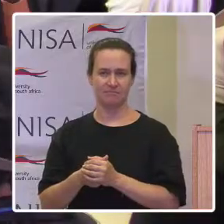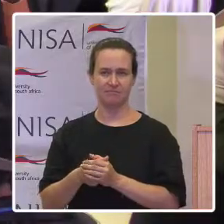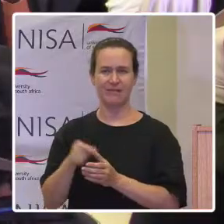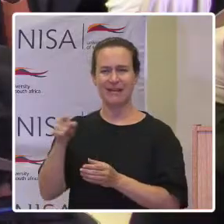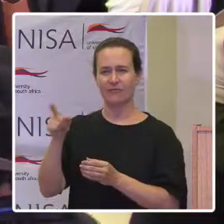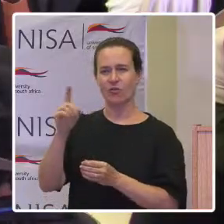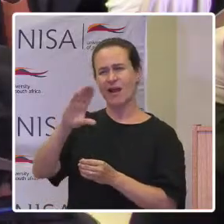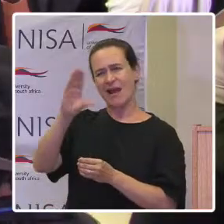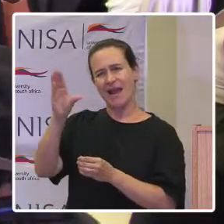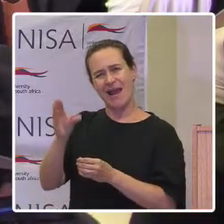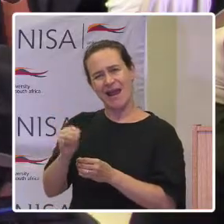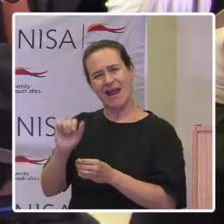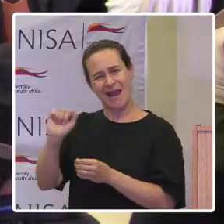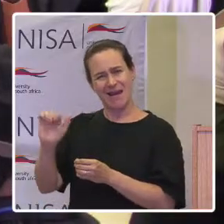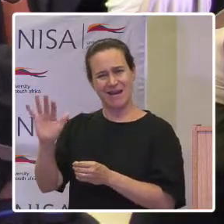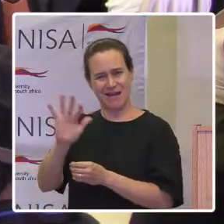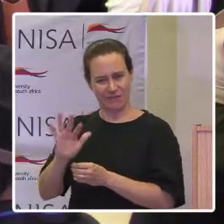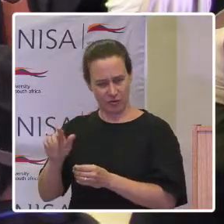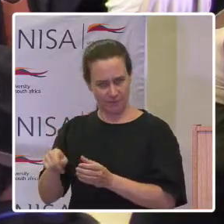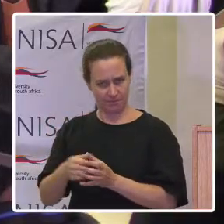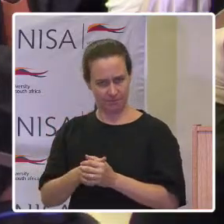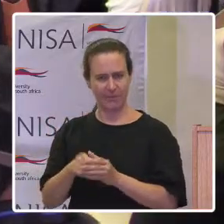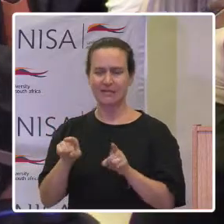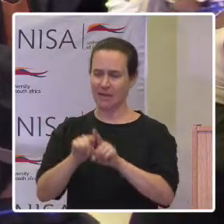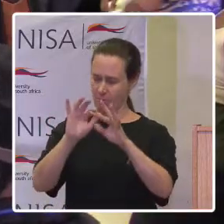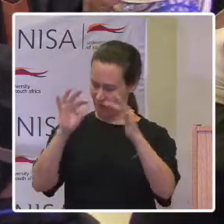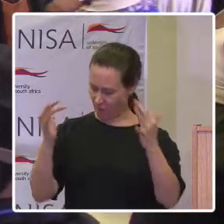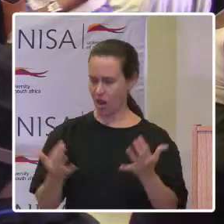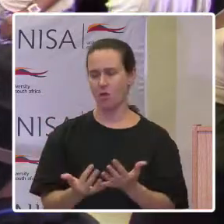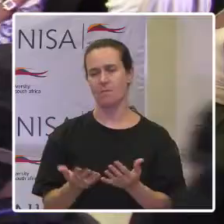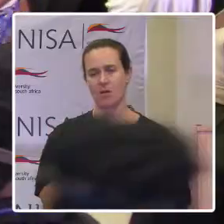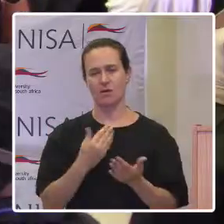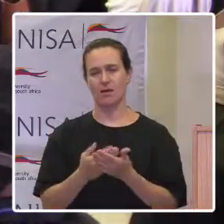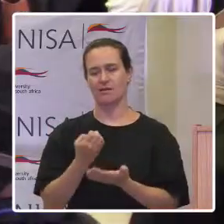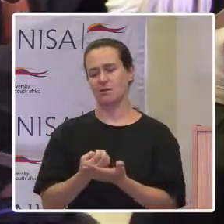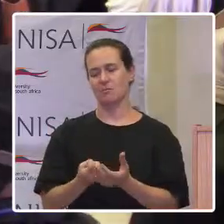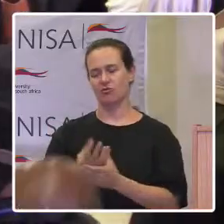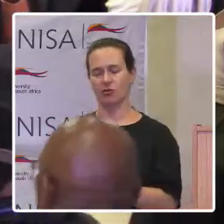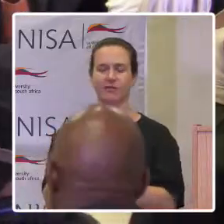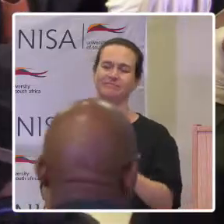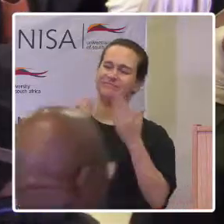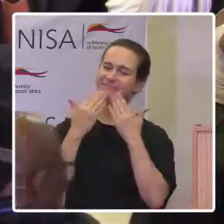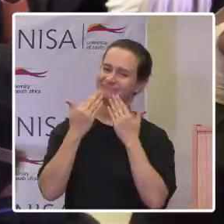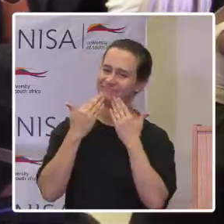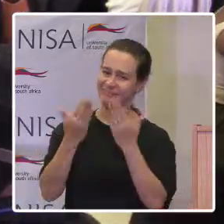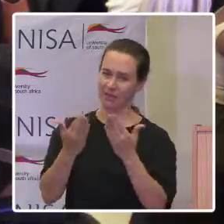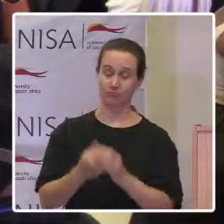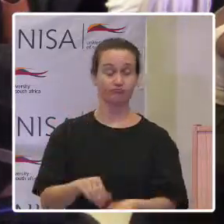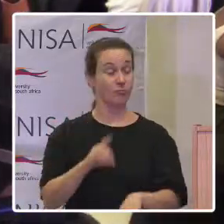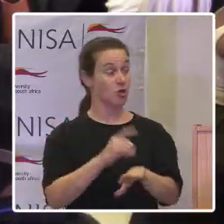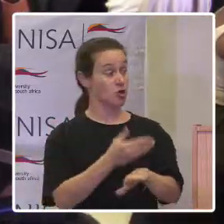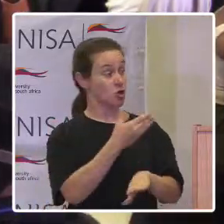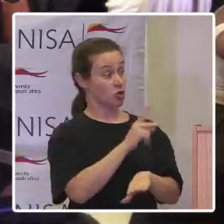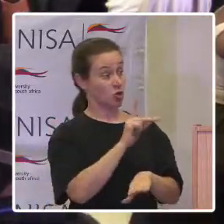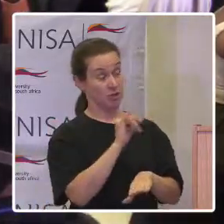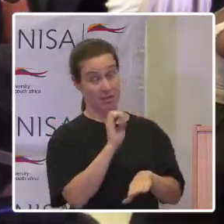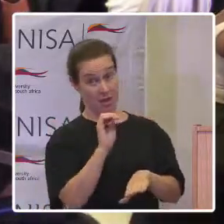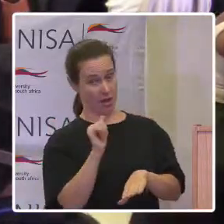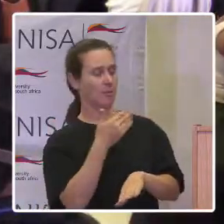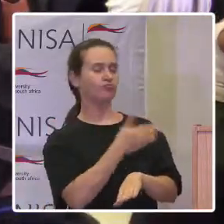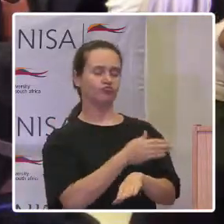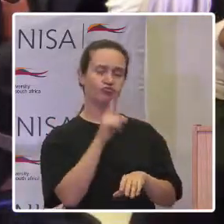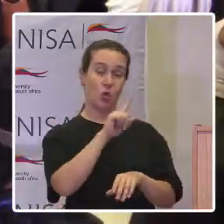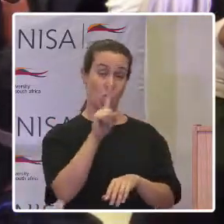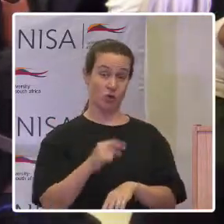country, urban and also rural? Thank you very much. Thank you so much, Dr. Kiema. Those are the questions